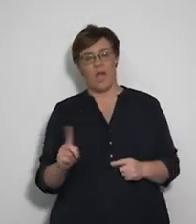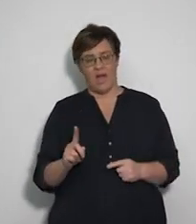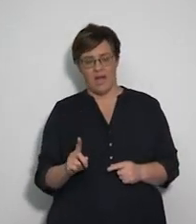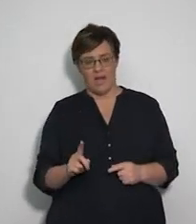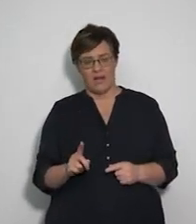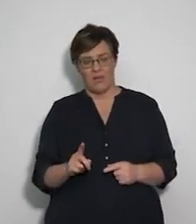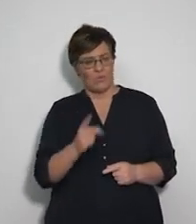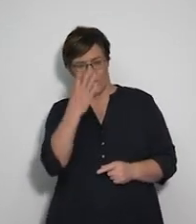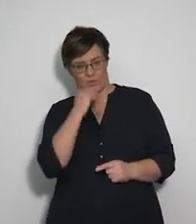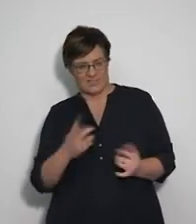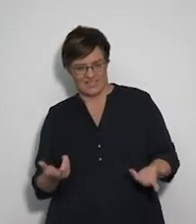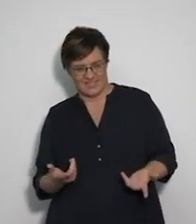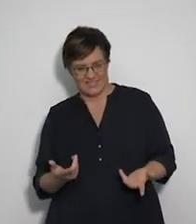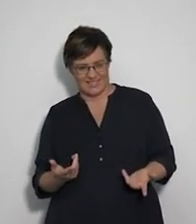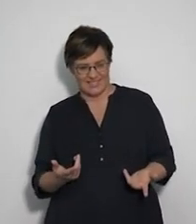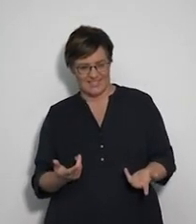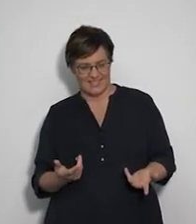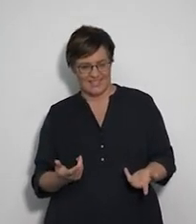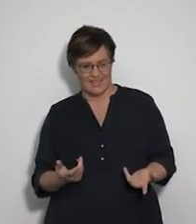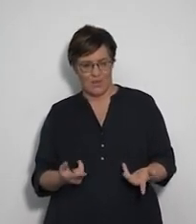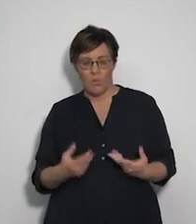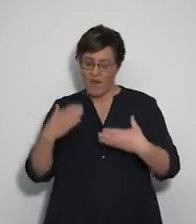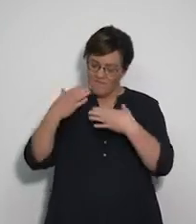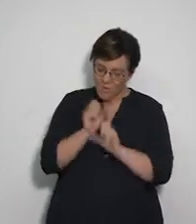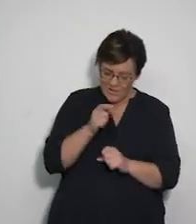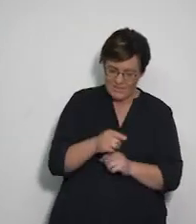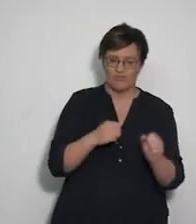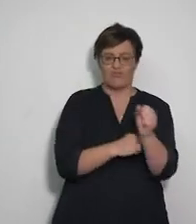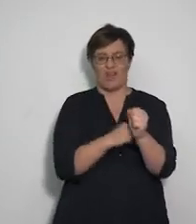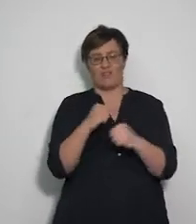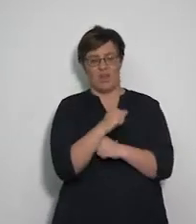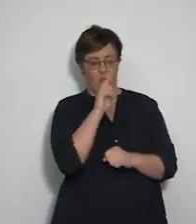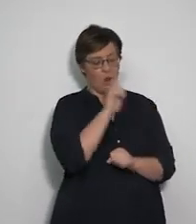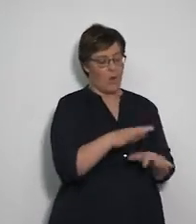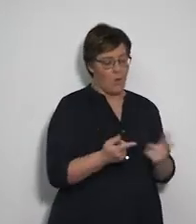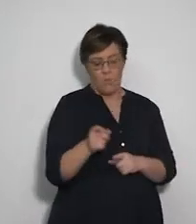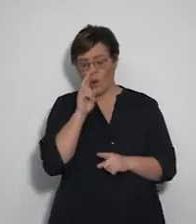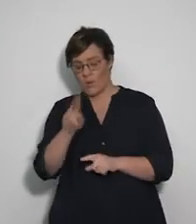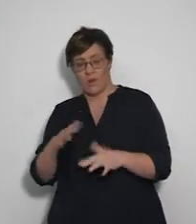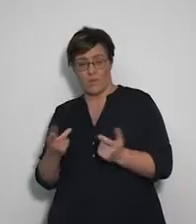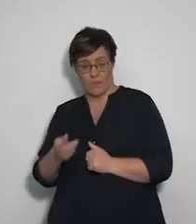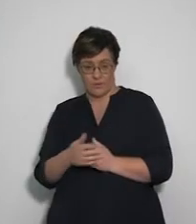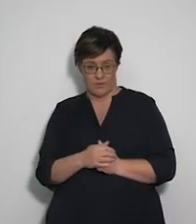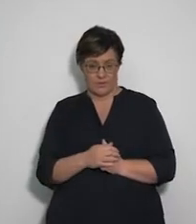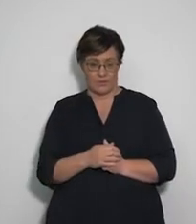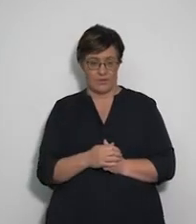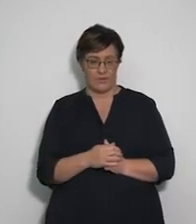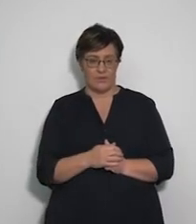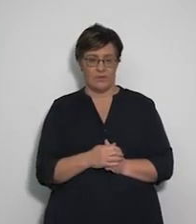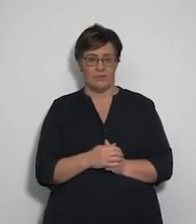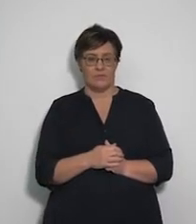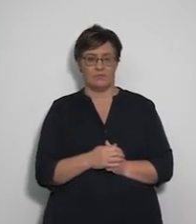in RNA because that's about the location. Let's reference the structure in that specific answer.